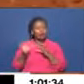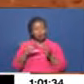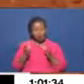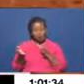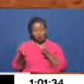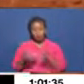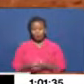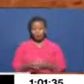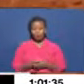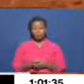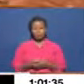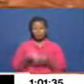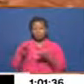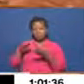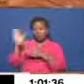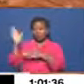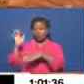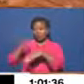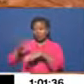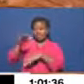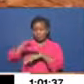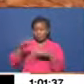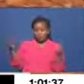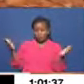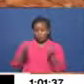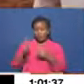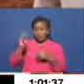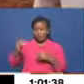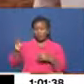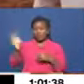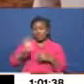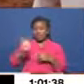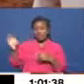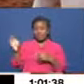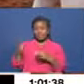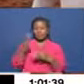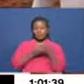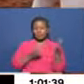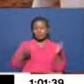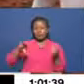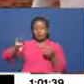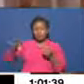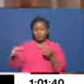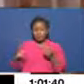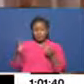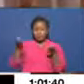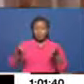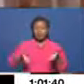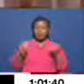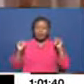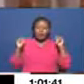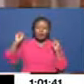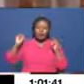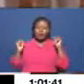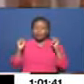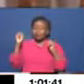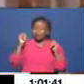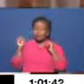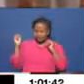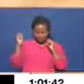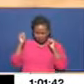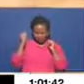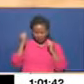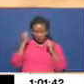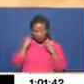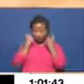The most affected areas are Mandera East, North and Lafey sub-counties, with pastoralists now wondering what to do to salvage what is left of